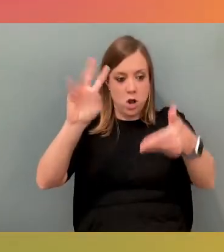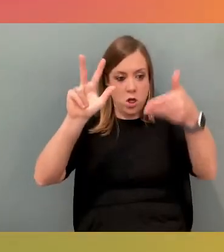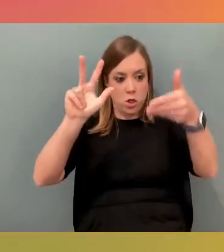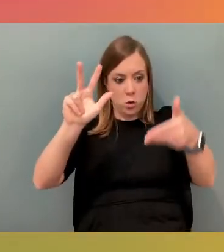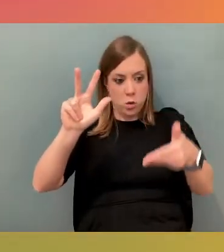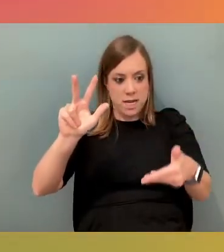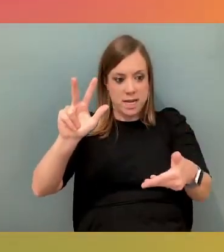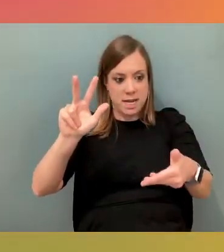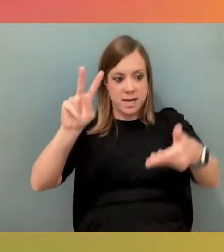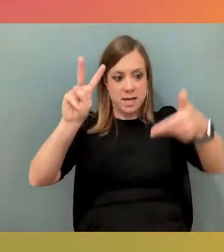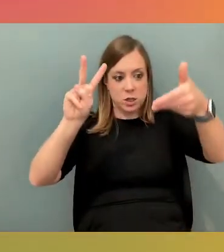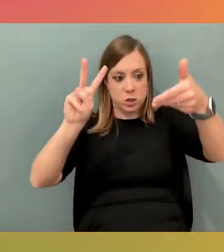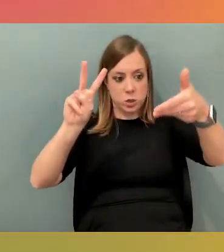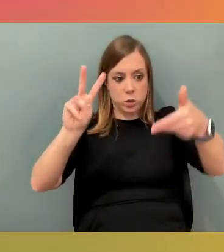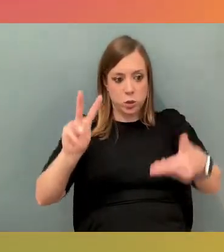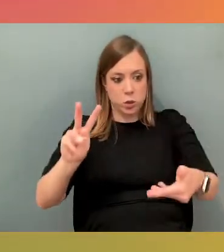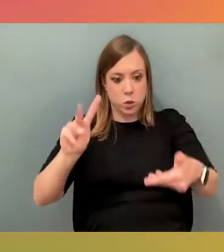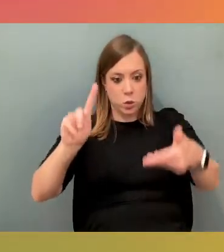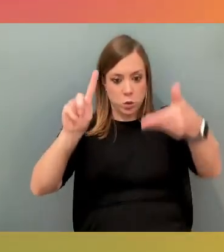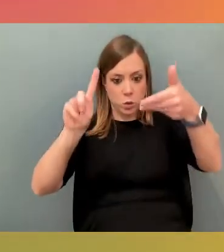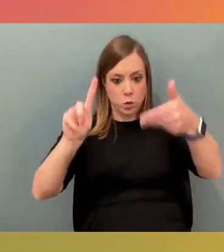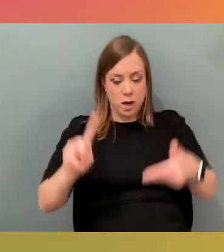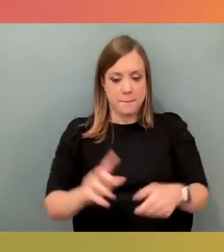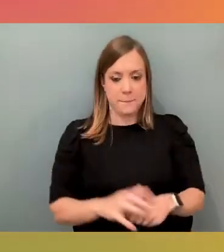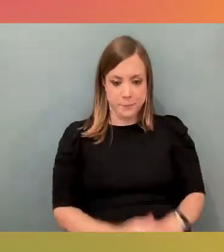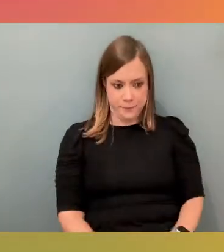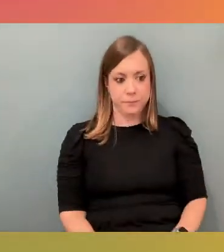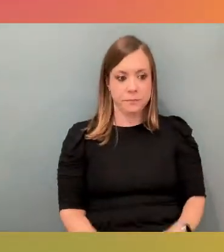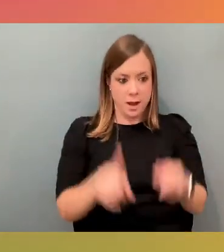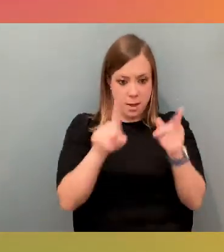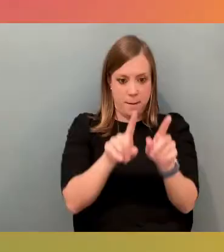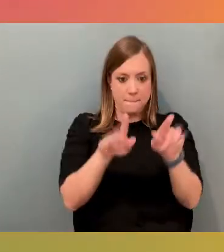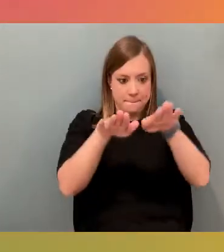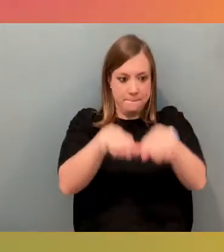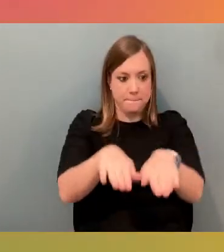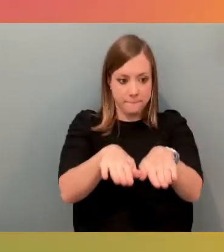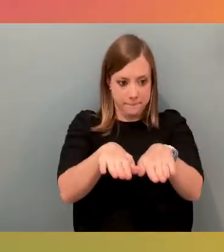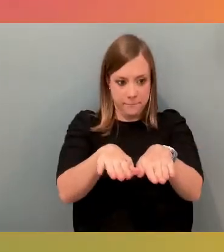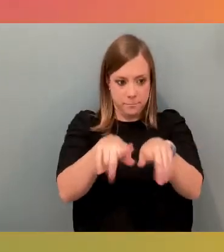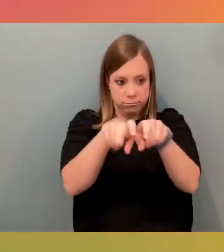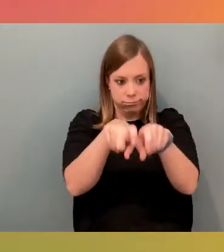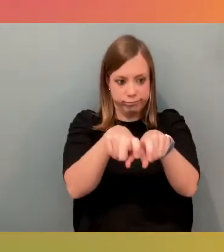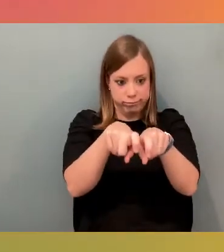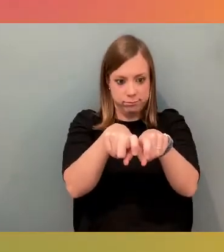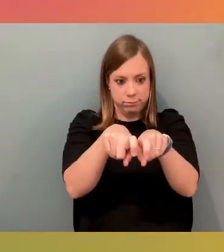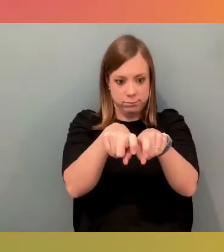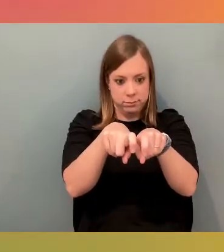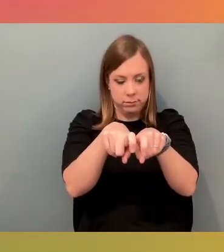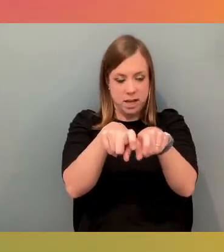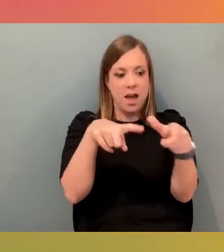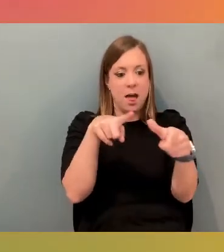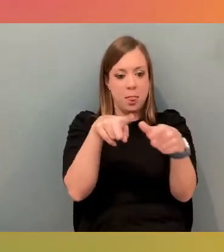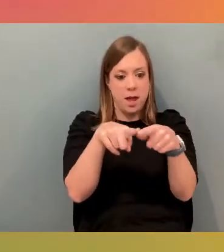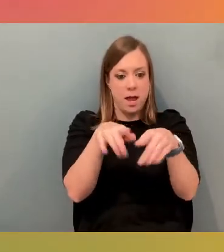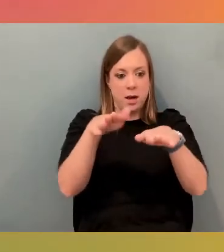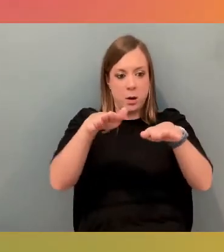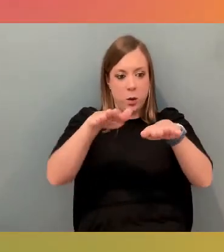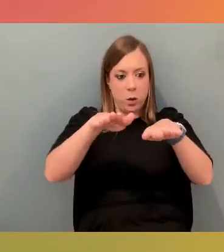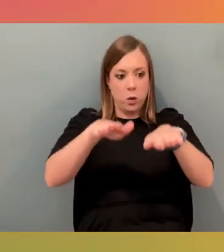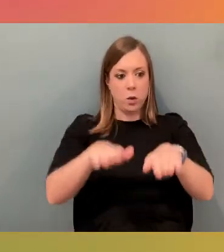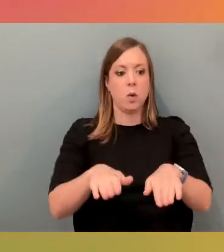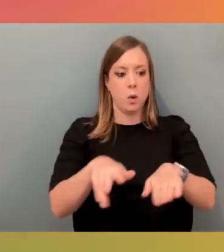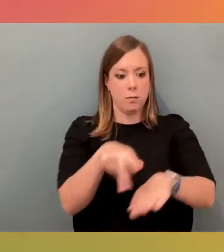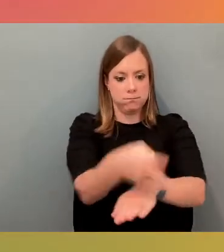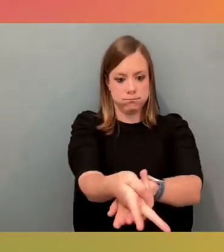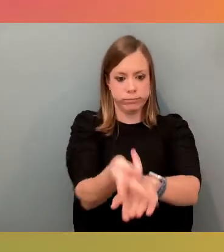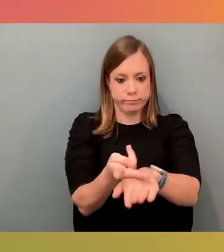4, 3, 2, 1. Lower that left foot and slowly lower the spine back to